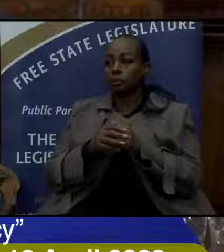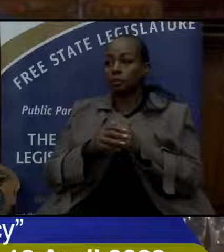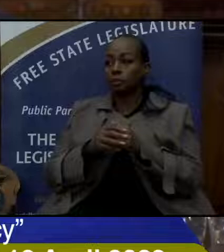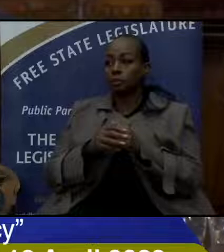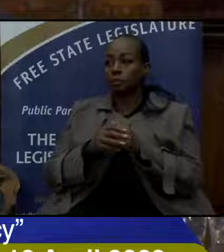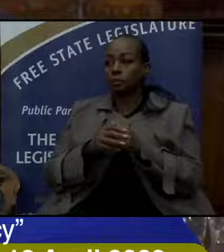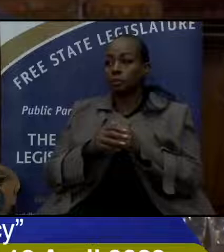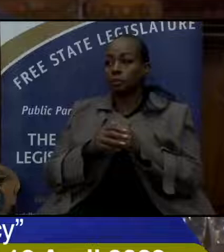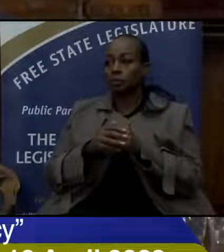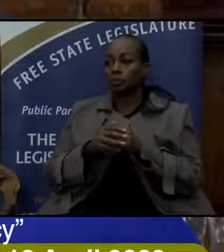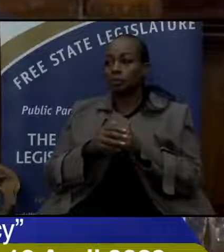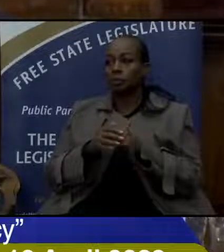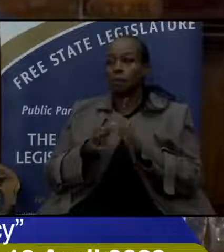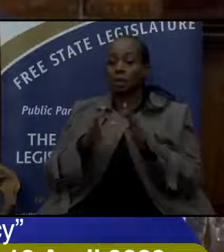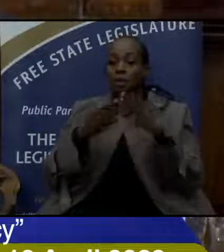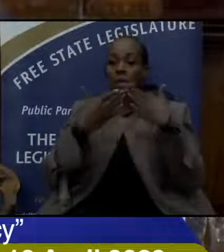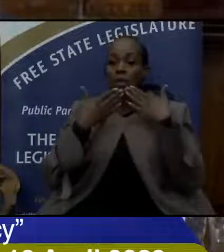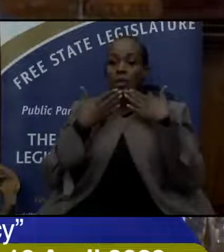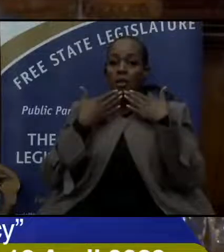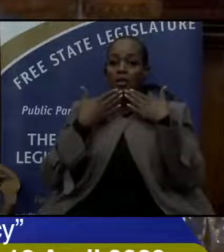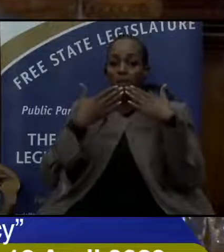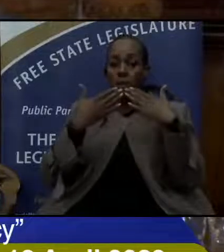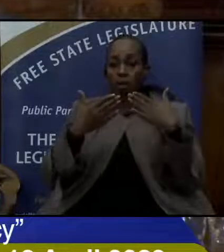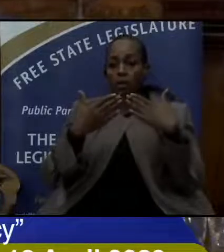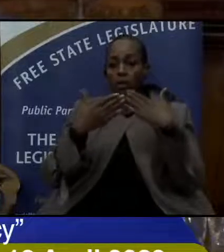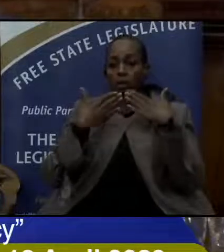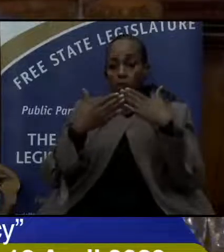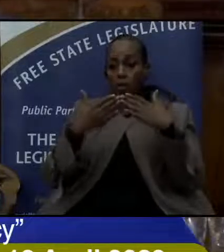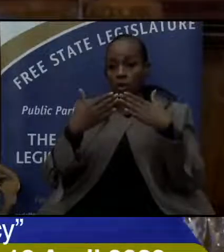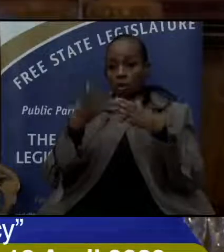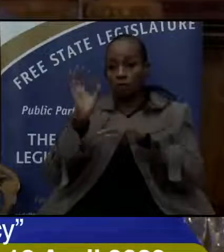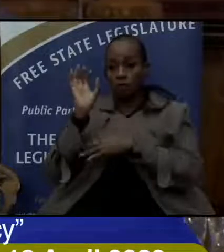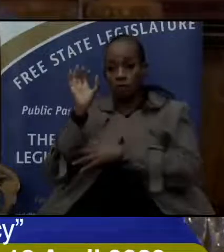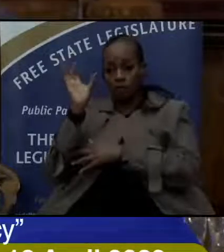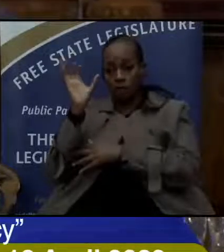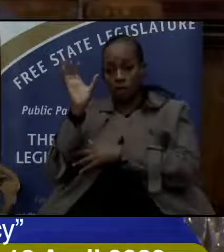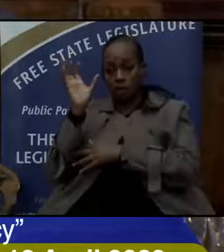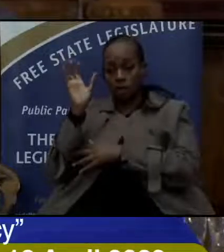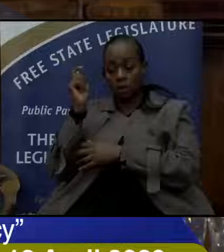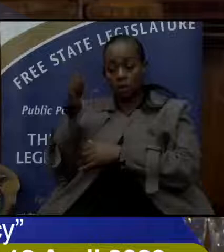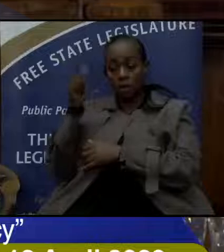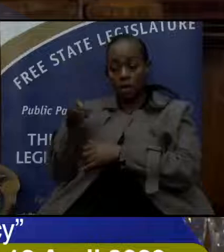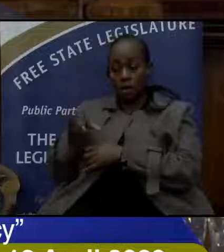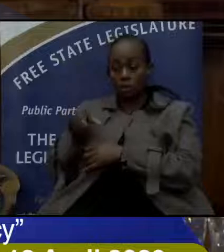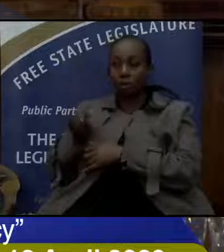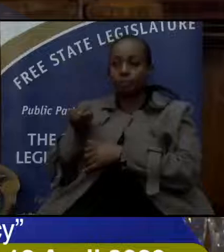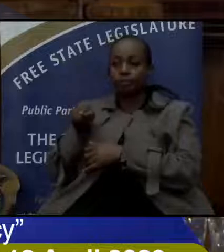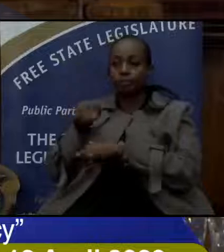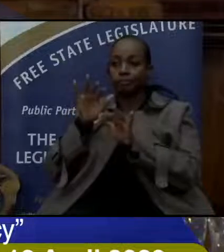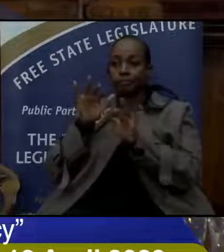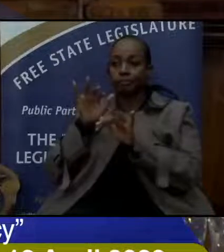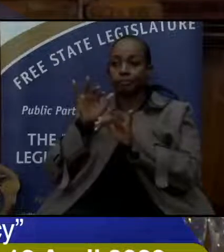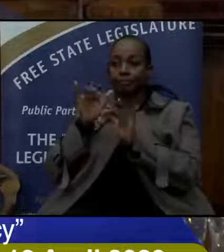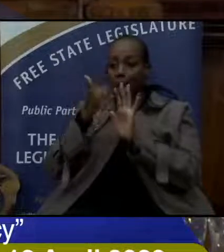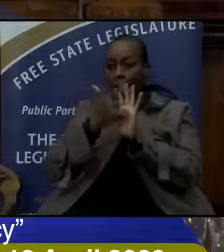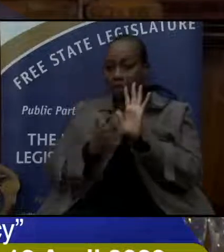Thank you very much, Speaker of the Free State Legislature, the Deputy